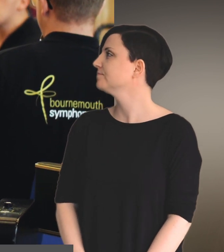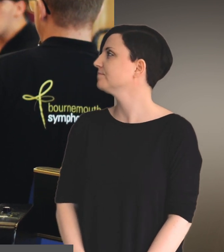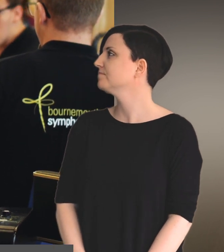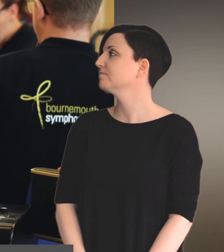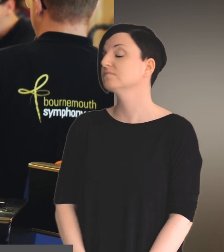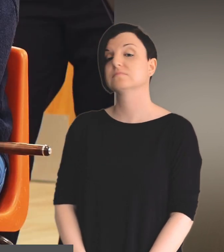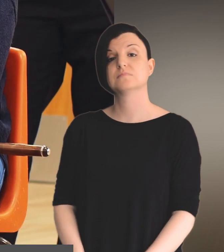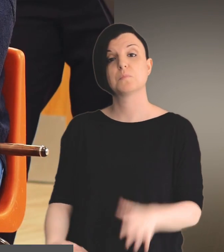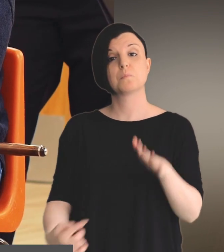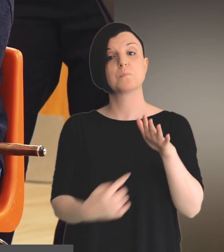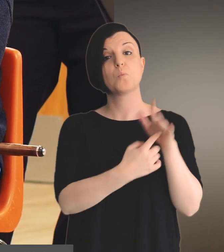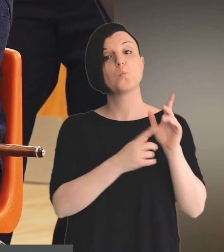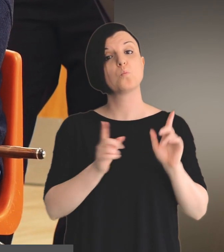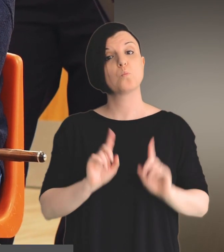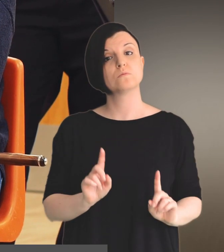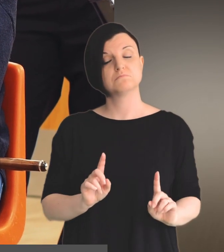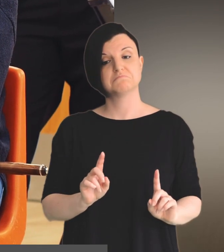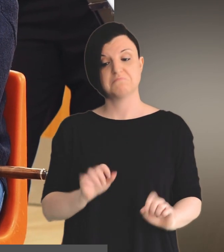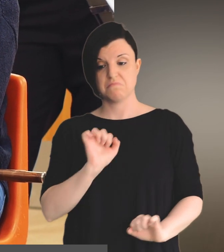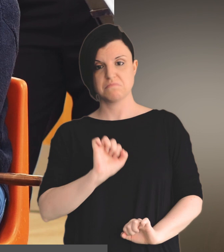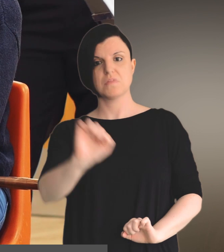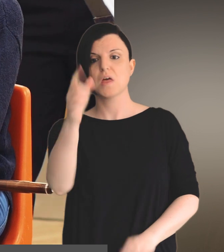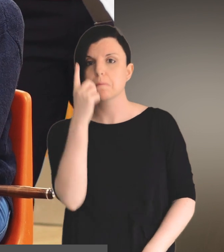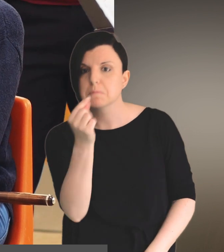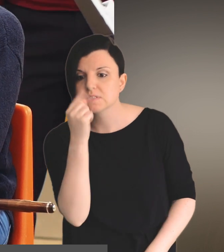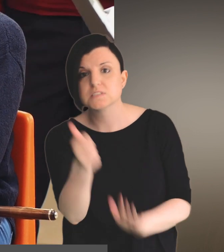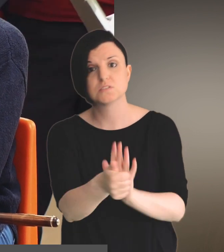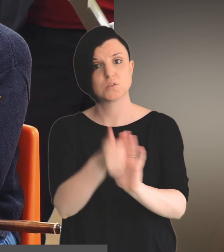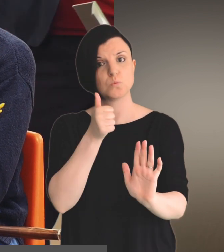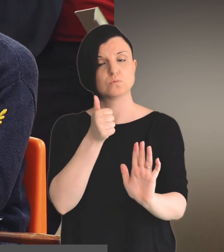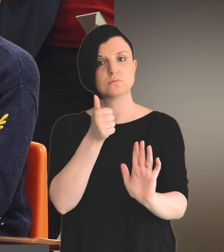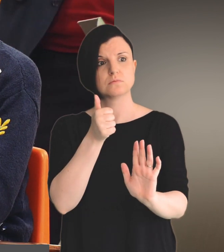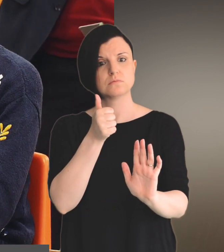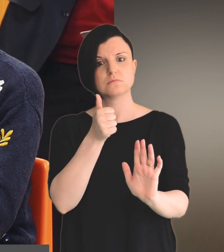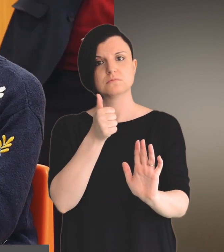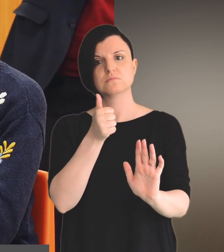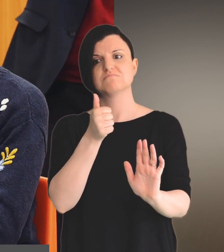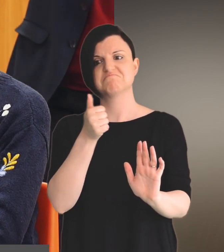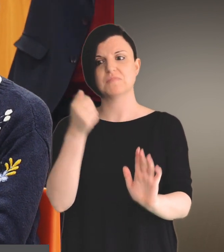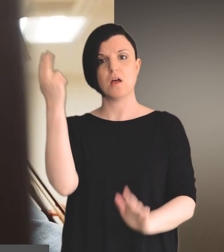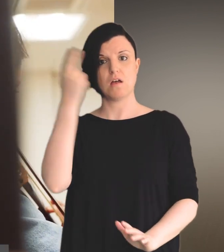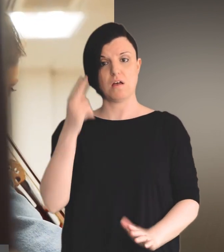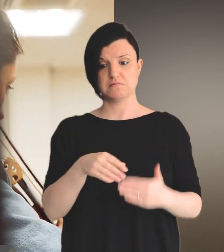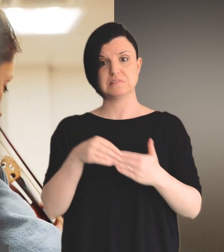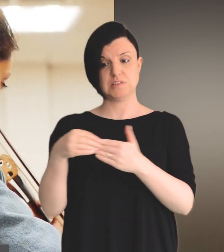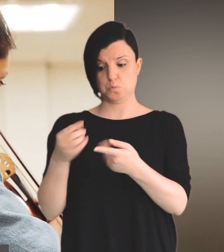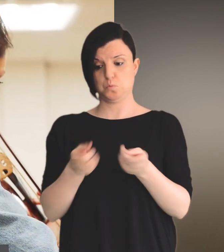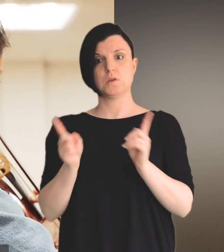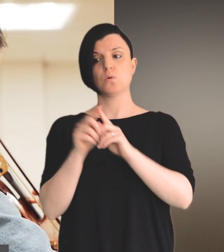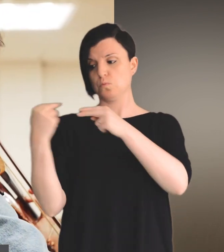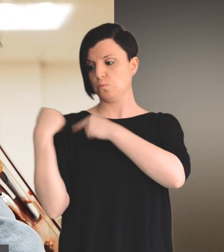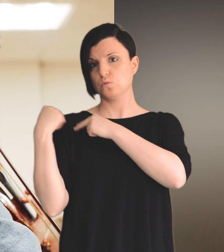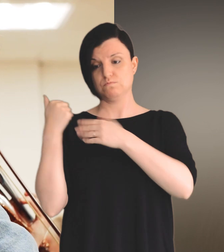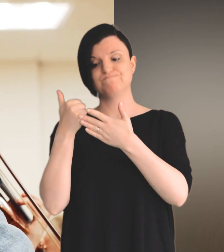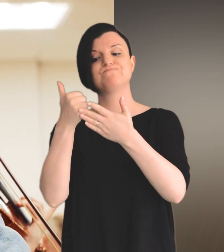And it's actually about people's abilities and what people can do, not what people can't. And we need to, as arts leaders, be able to facilitate